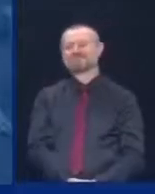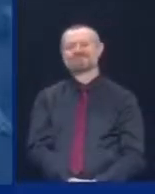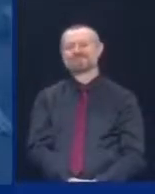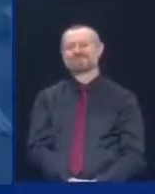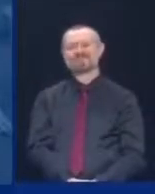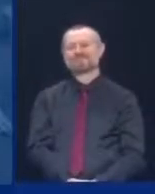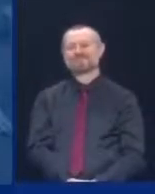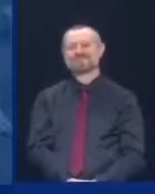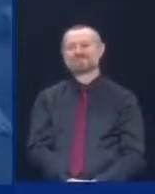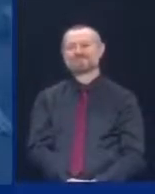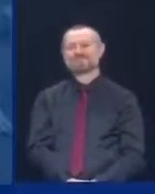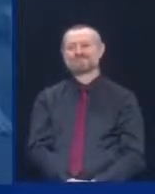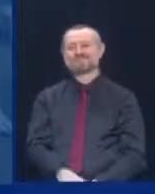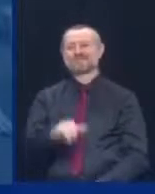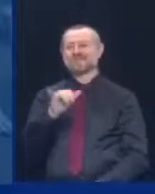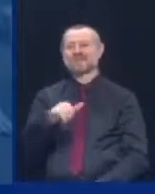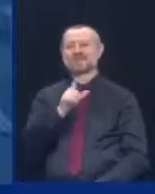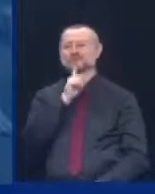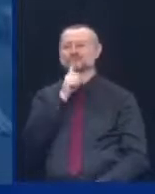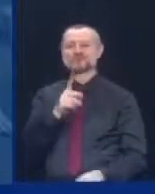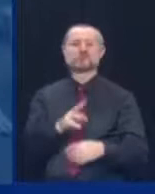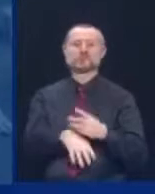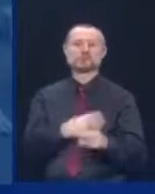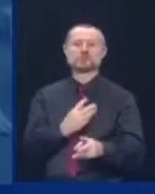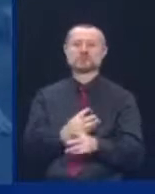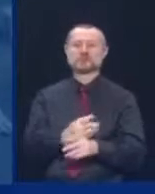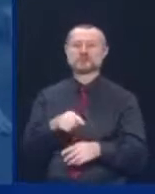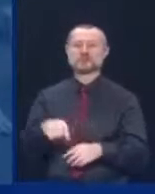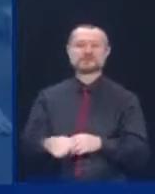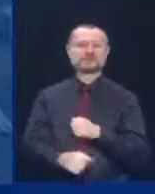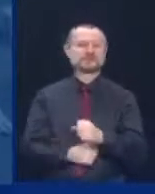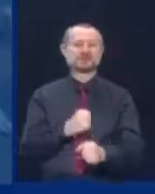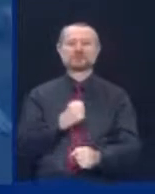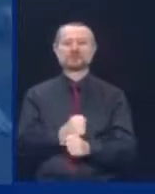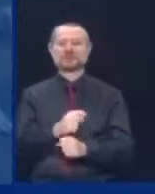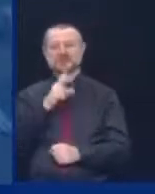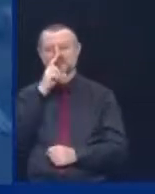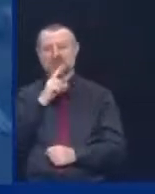Those commercials have nothing to do with what this Thanksgiving should be.